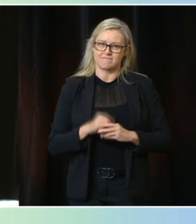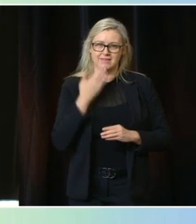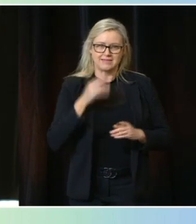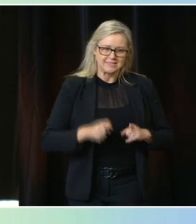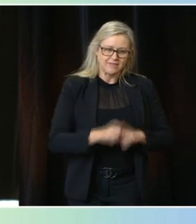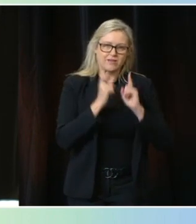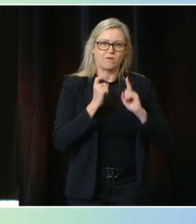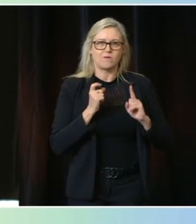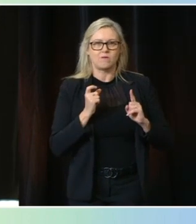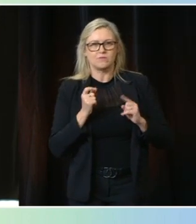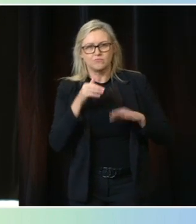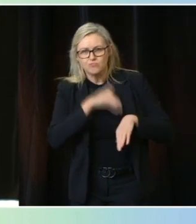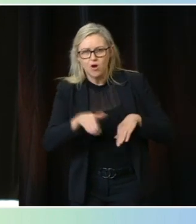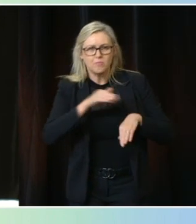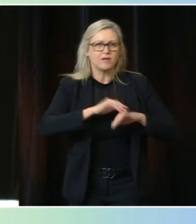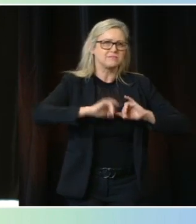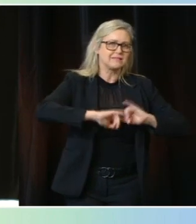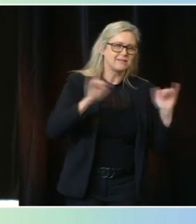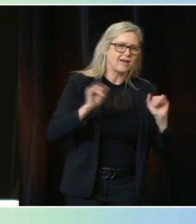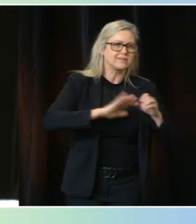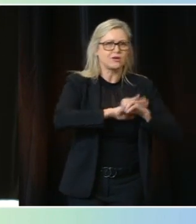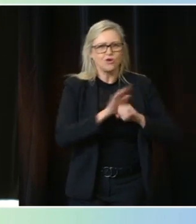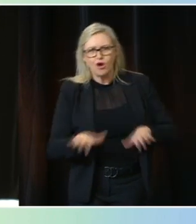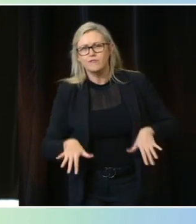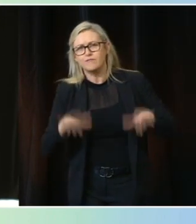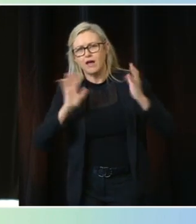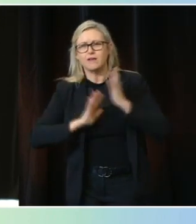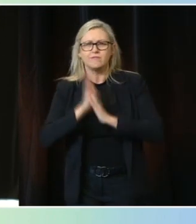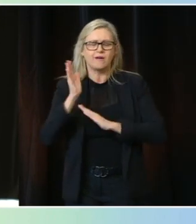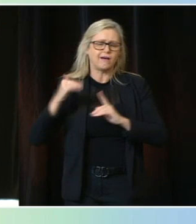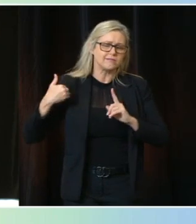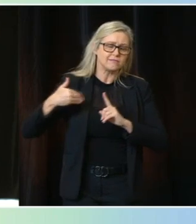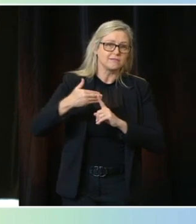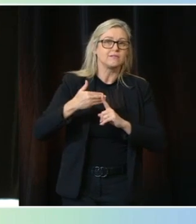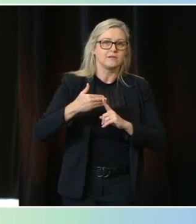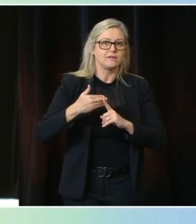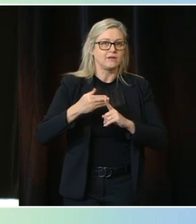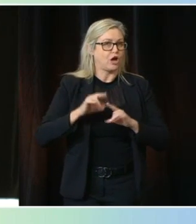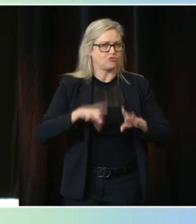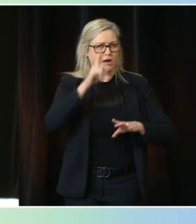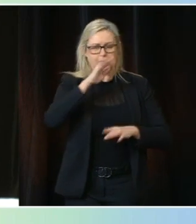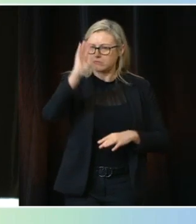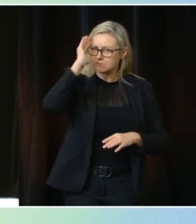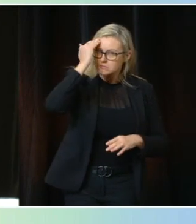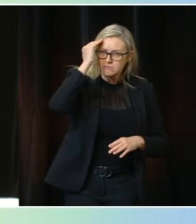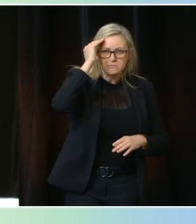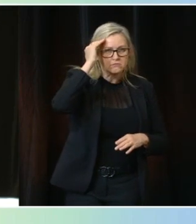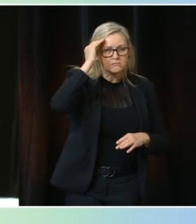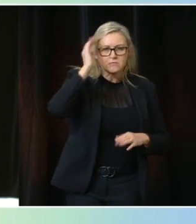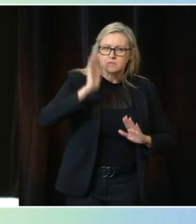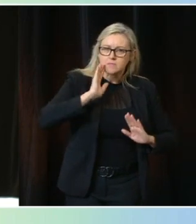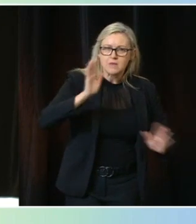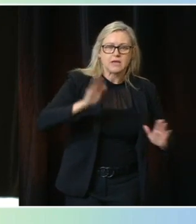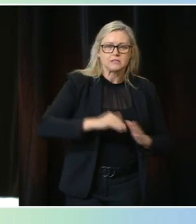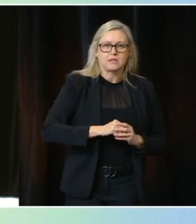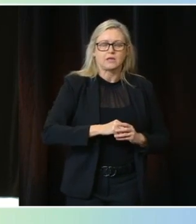uncertainty and disaster of the past few years Australians have been simply magnificent Australians have shown